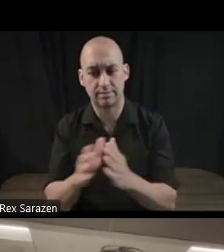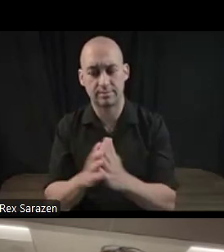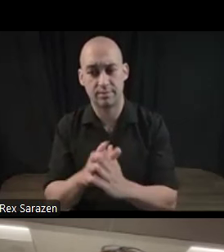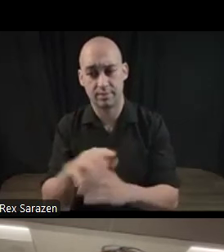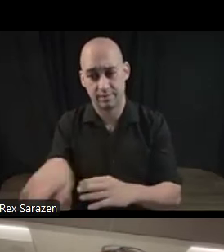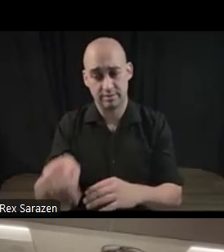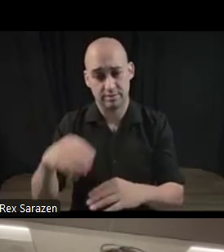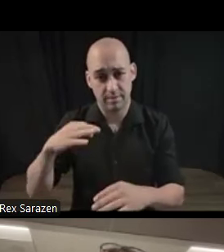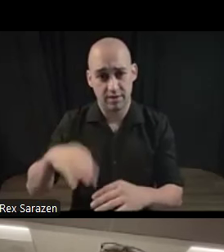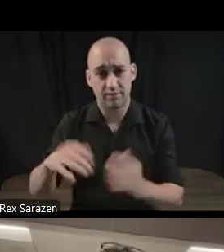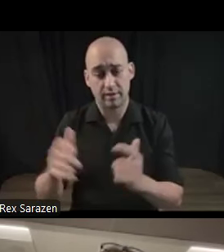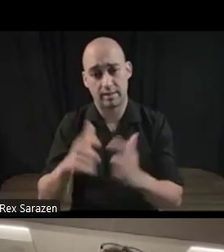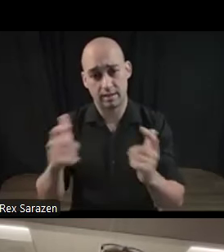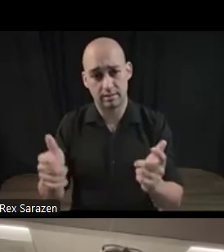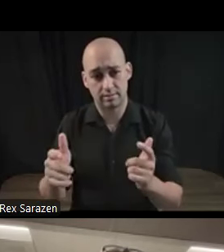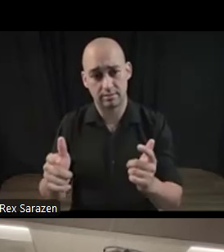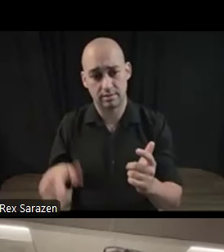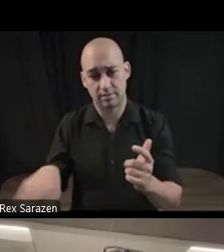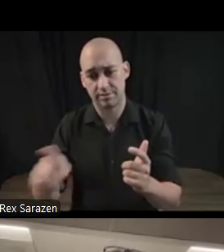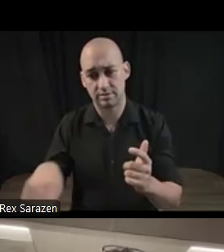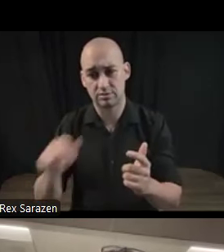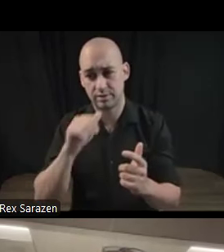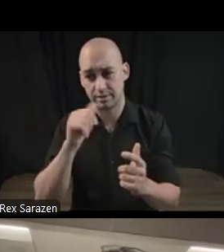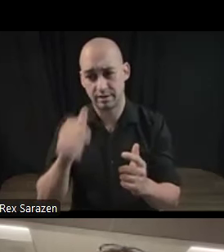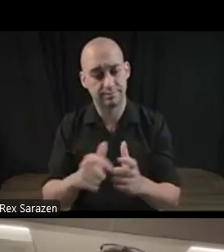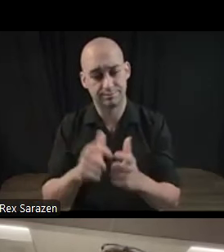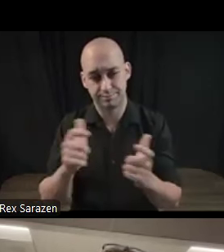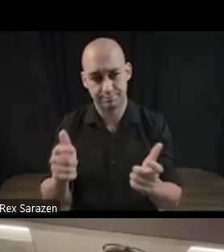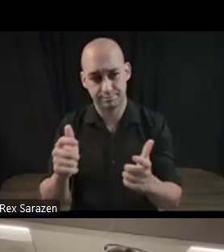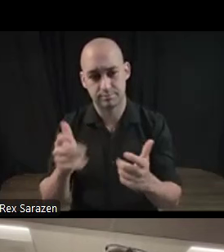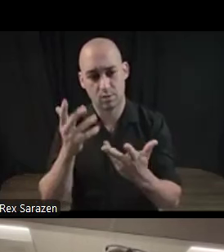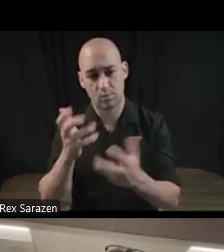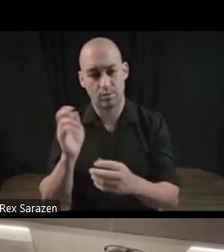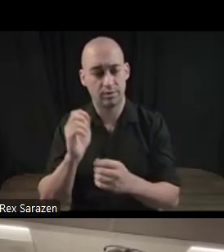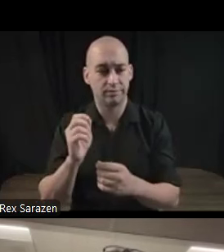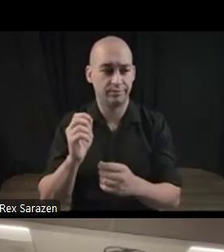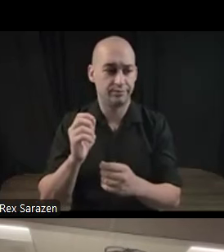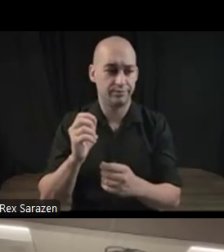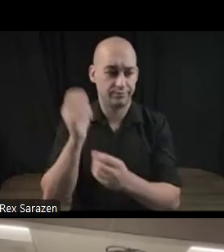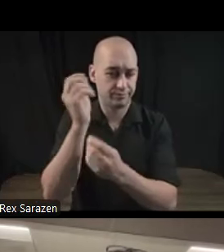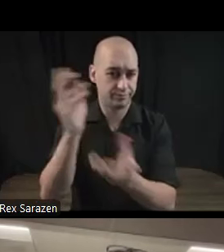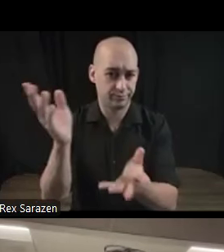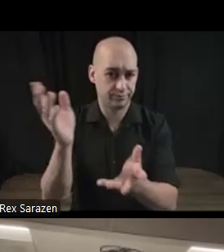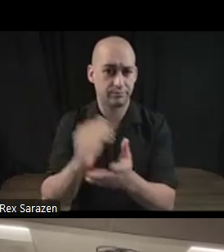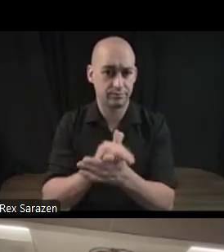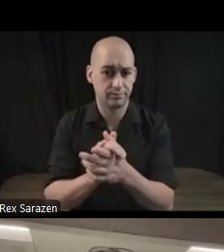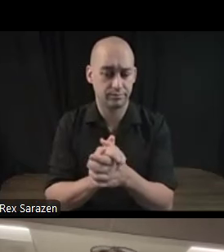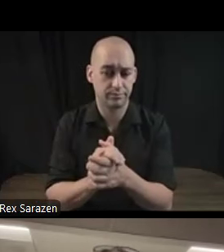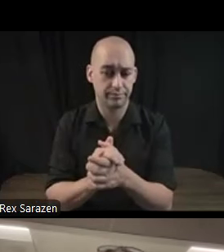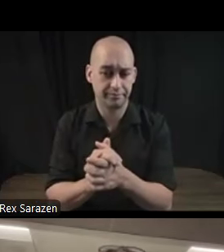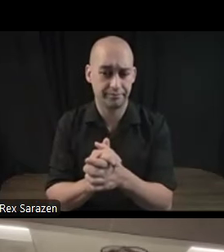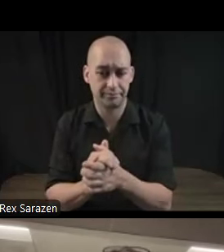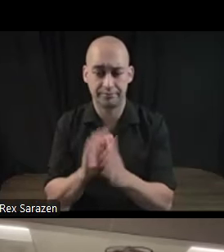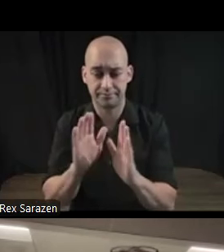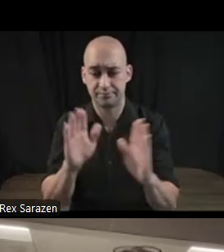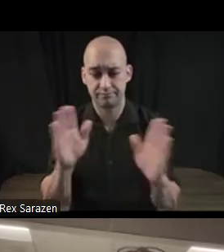from the interventions and those that did not nearly as much. So just want to throw that out there. And again, Just wonderful slides, and thanks for